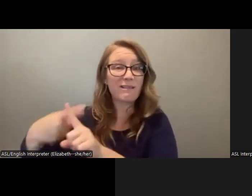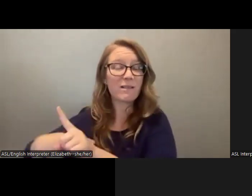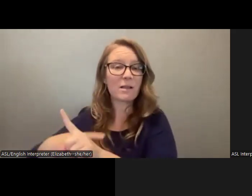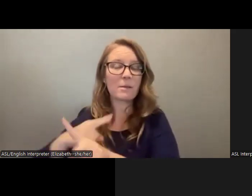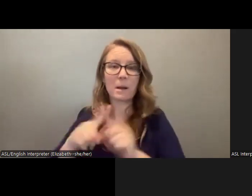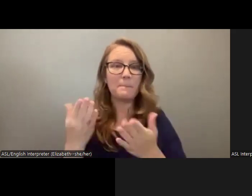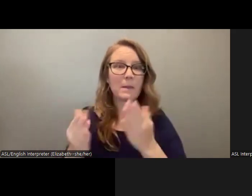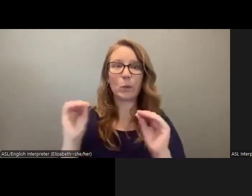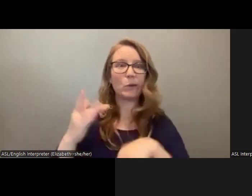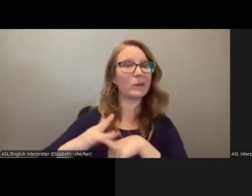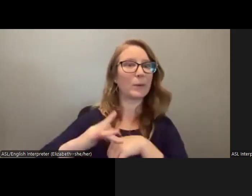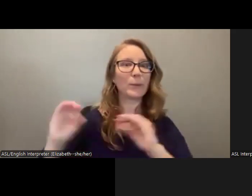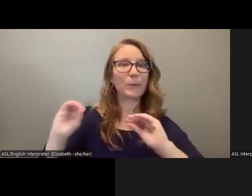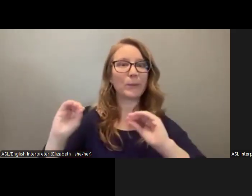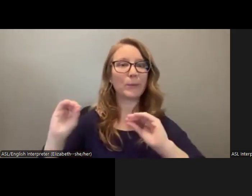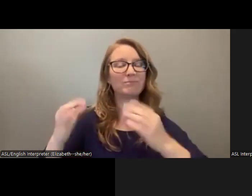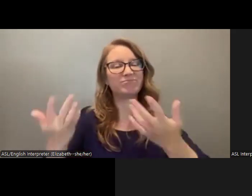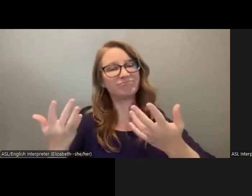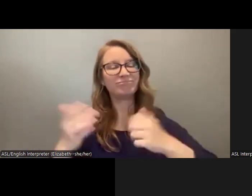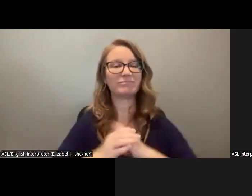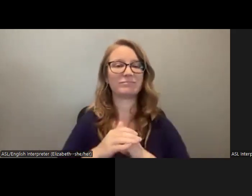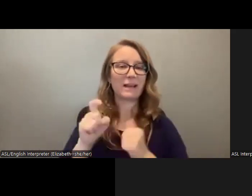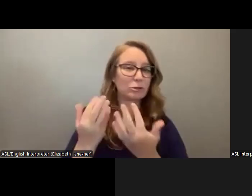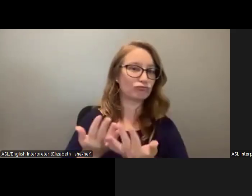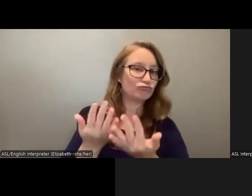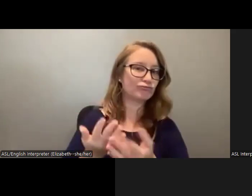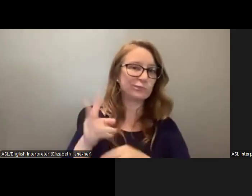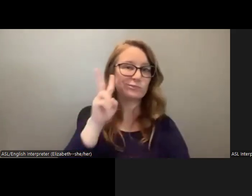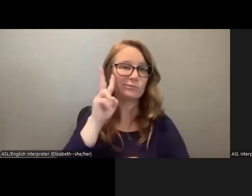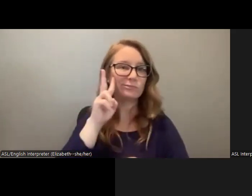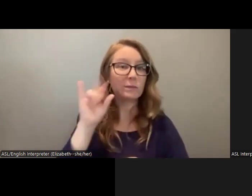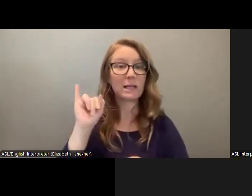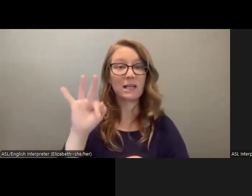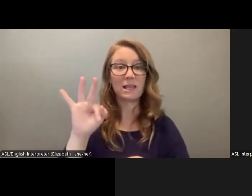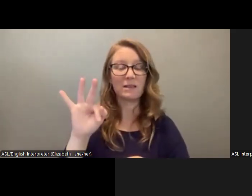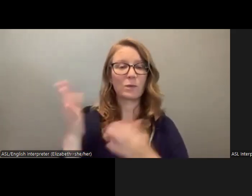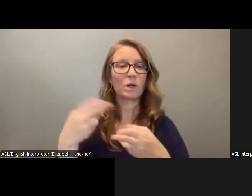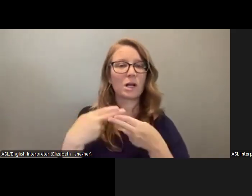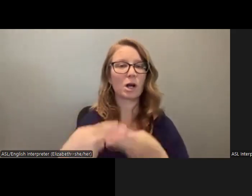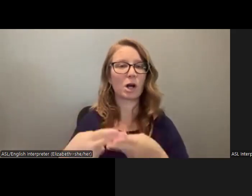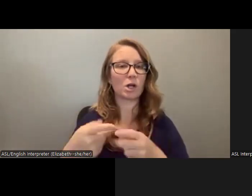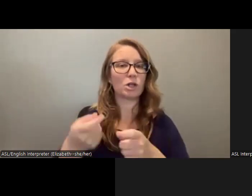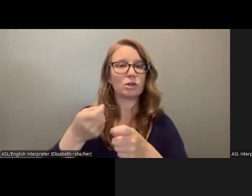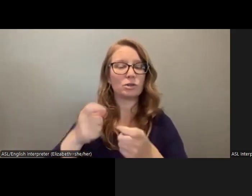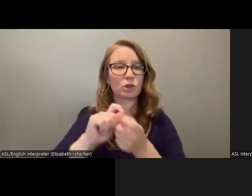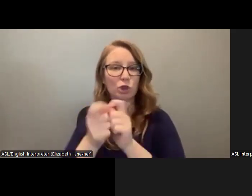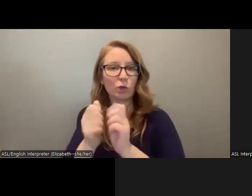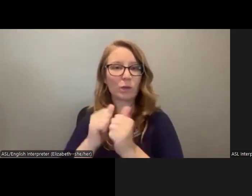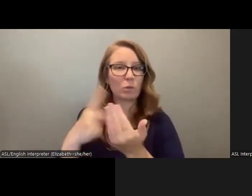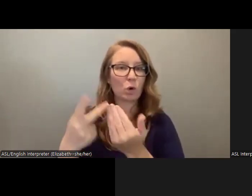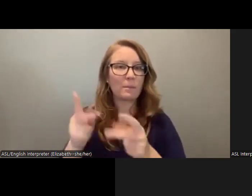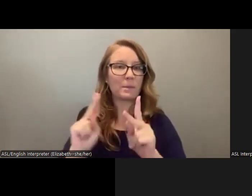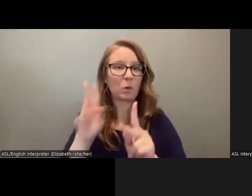no spots available, right? So I think we kind of have to give us some time to see if there is any what's called, churn in the program where people are kind of moving in and